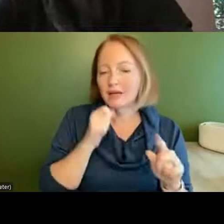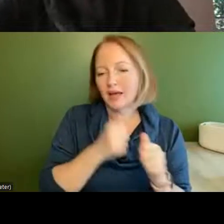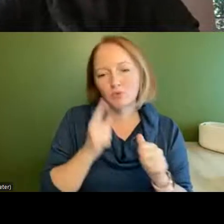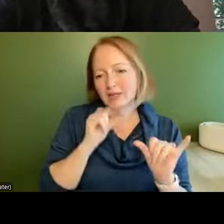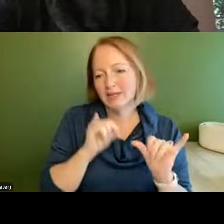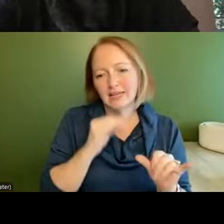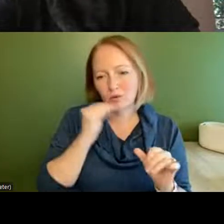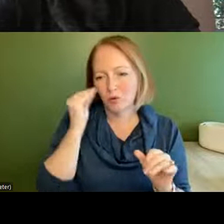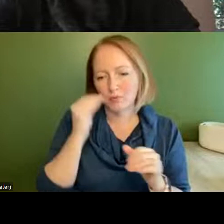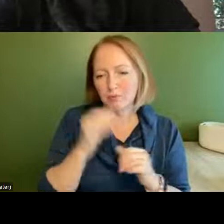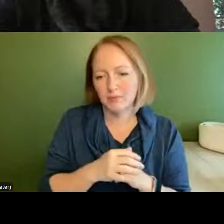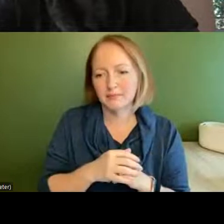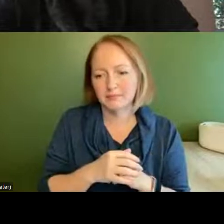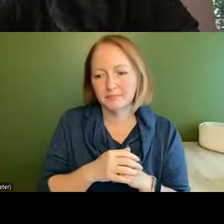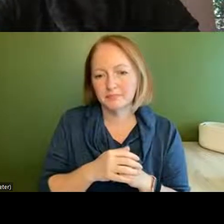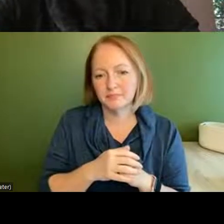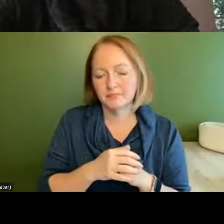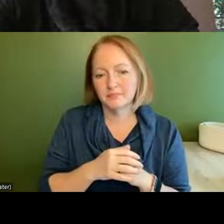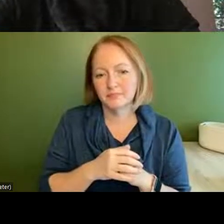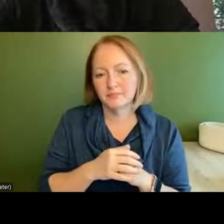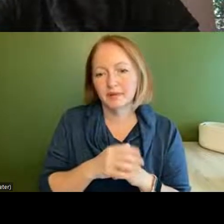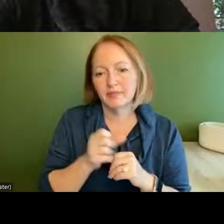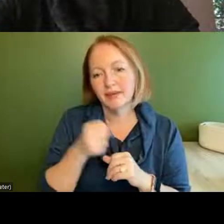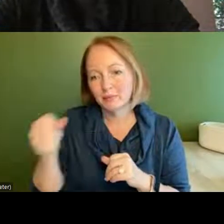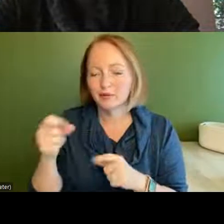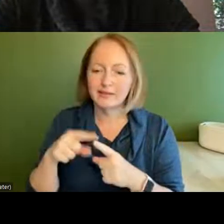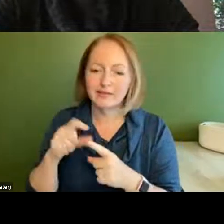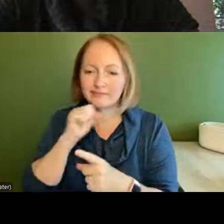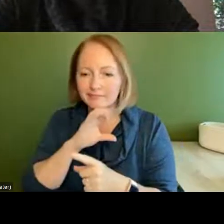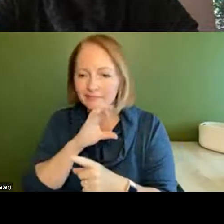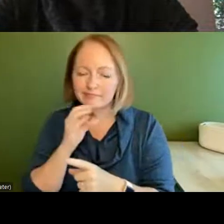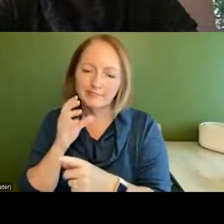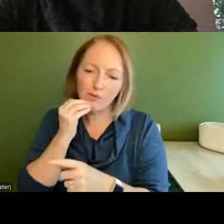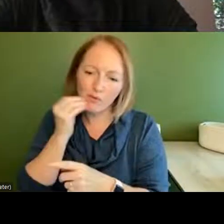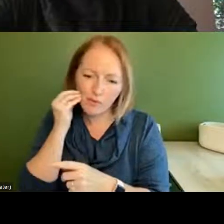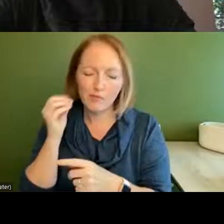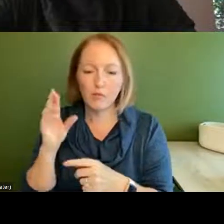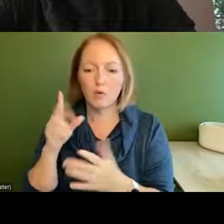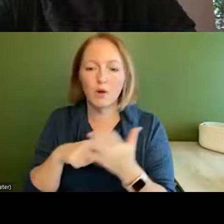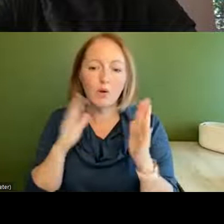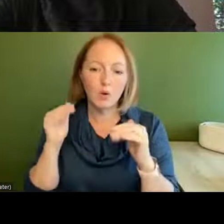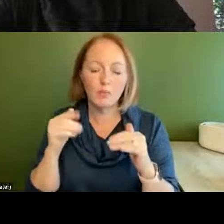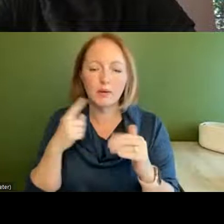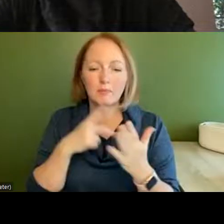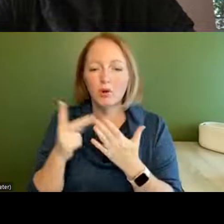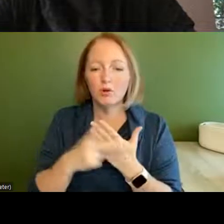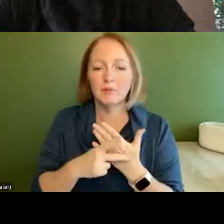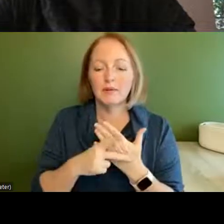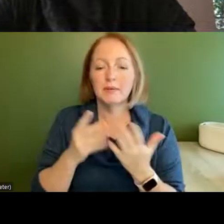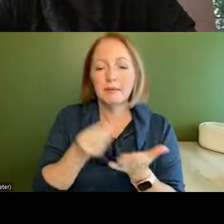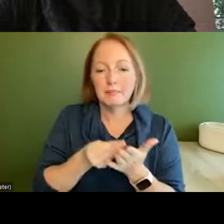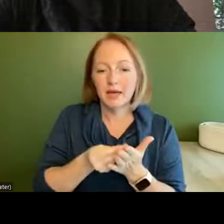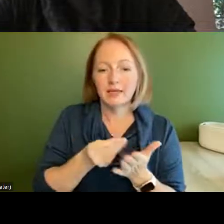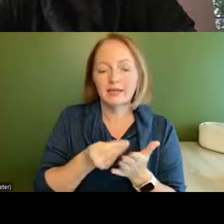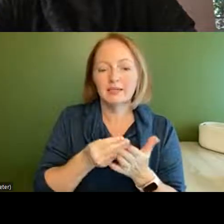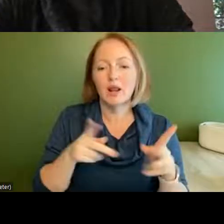home. We all know that, and they get put in facilities. My view, or like what I would hope for, would be some kind of program where there'd be money to